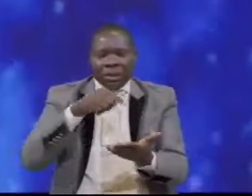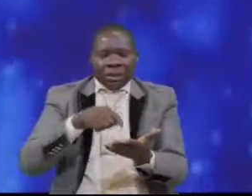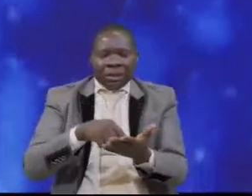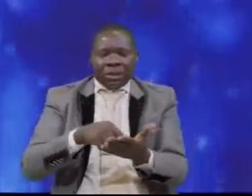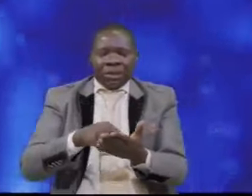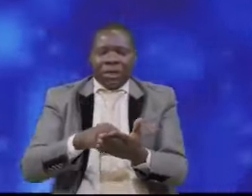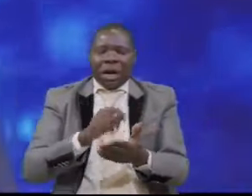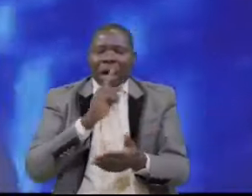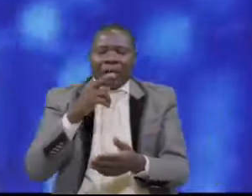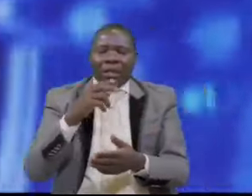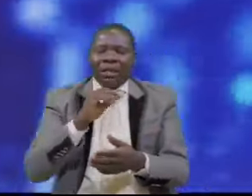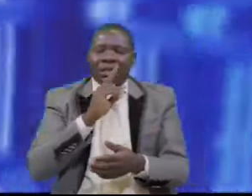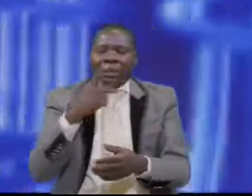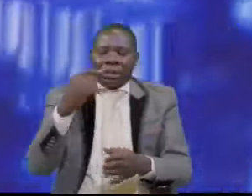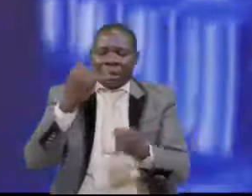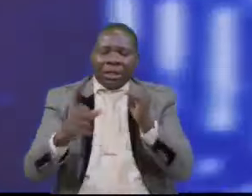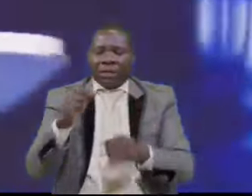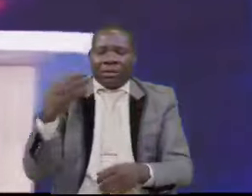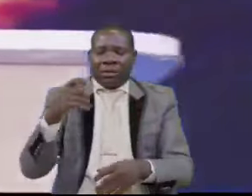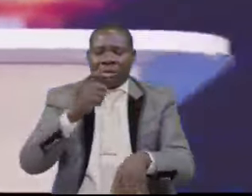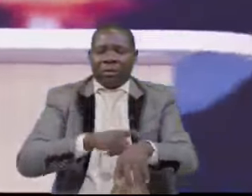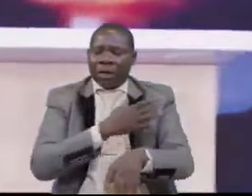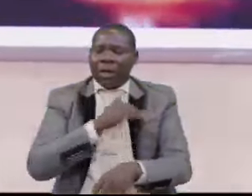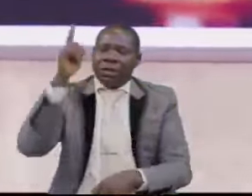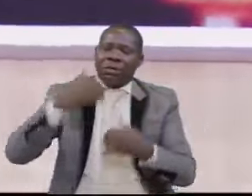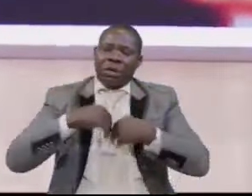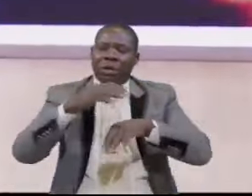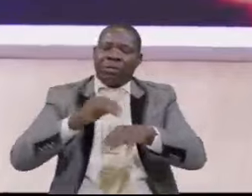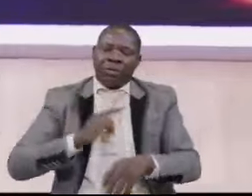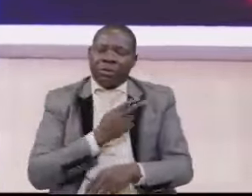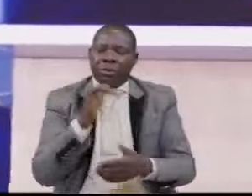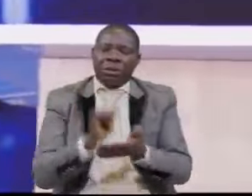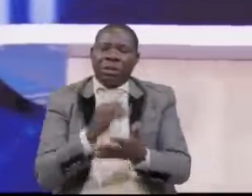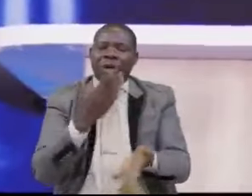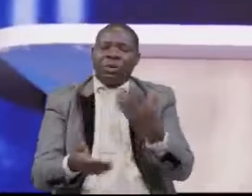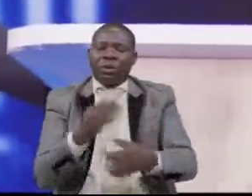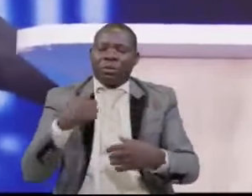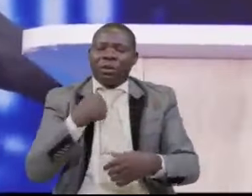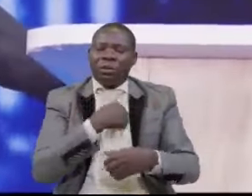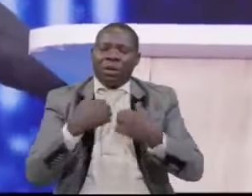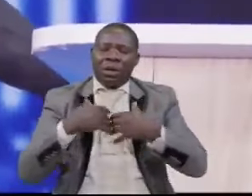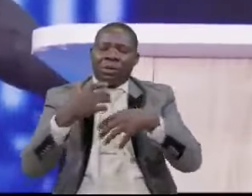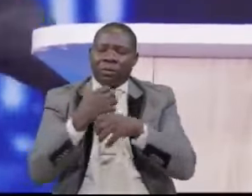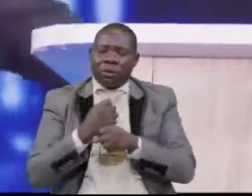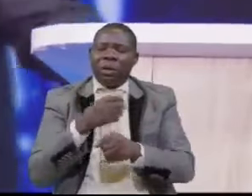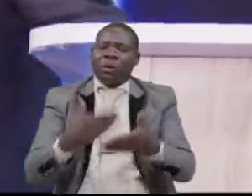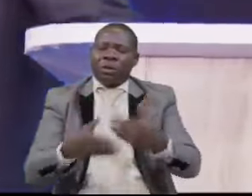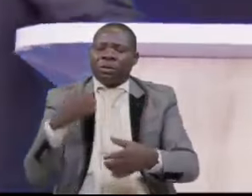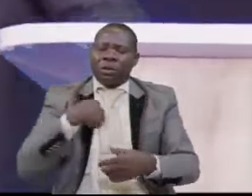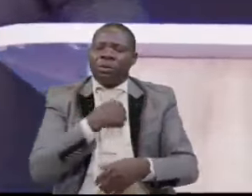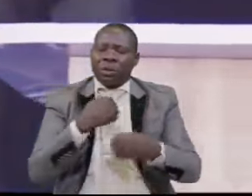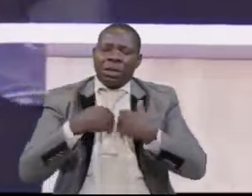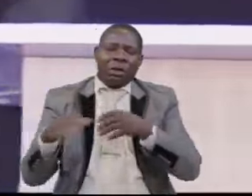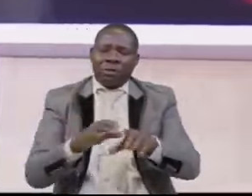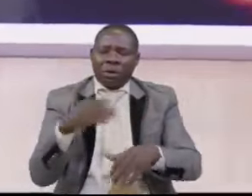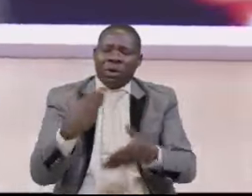time, and you have called us so that whatever we have got, whatever we have done, wherever we have been,